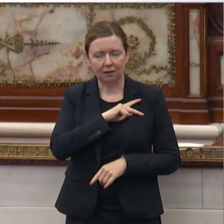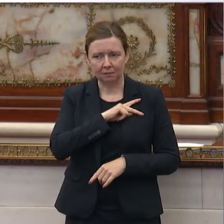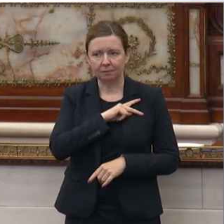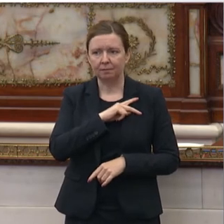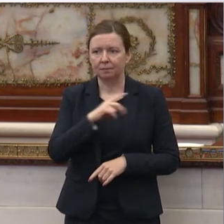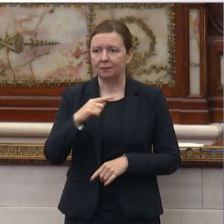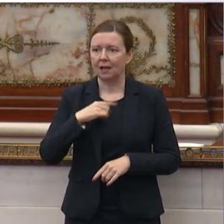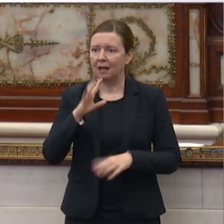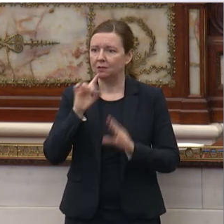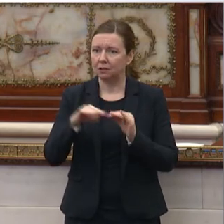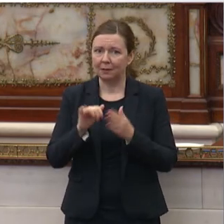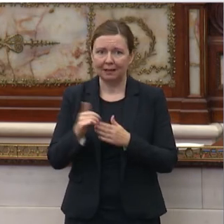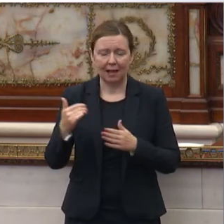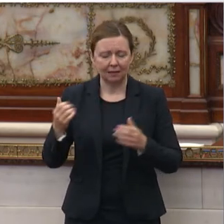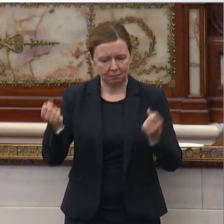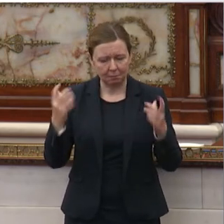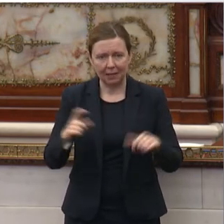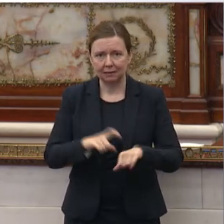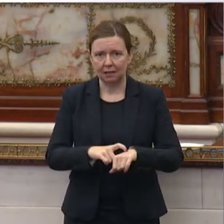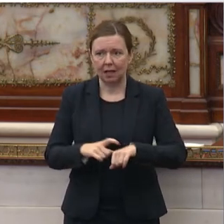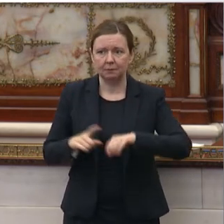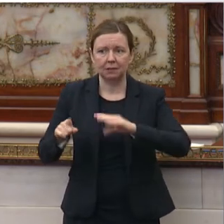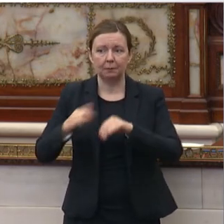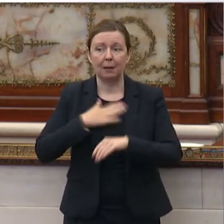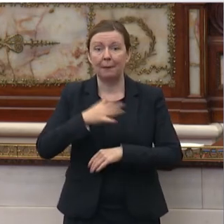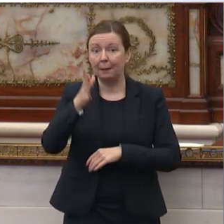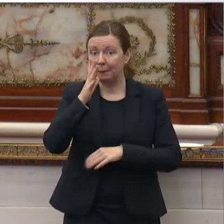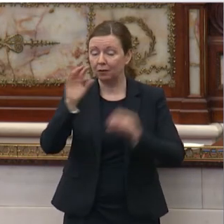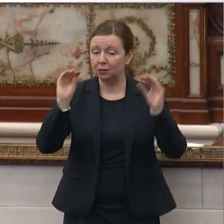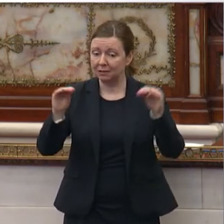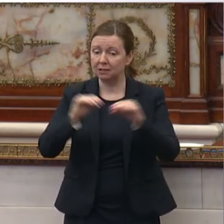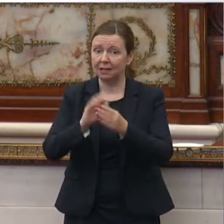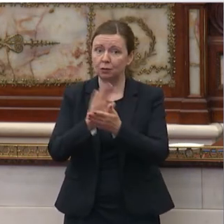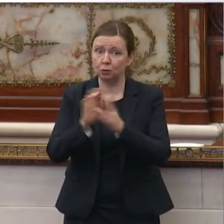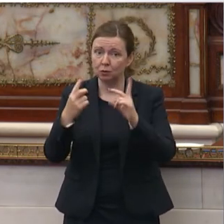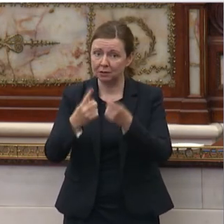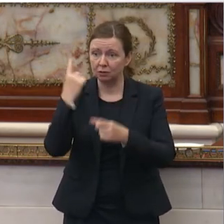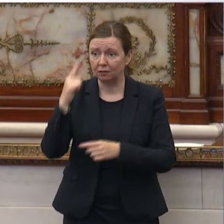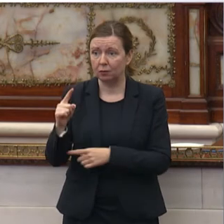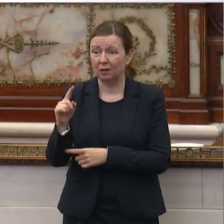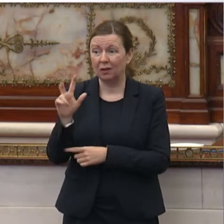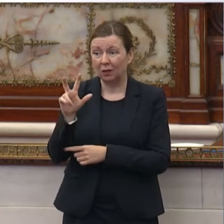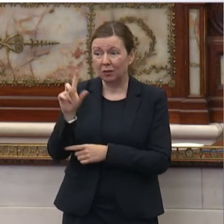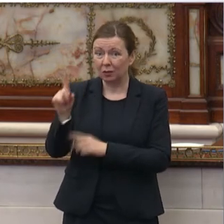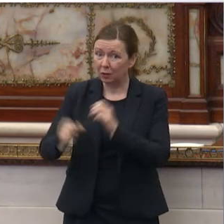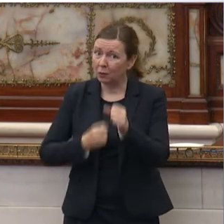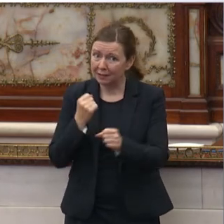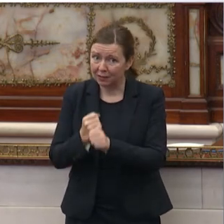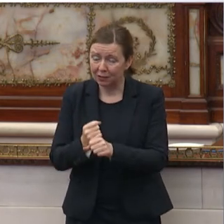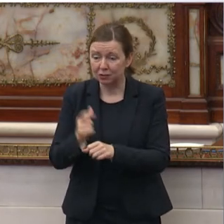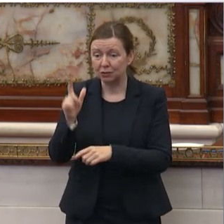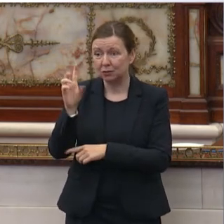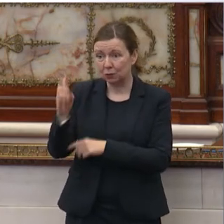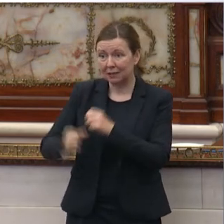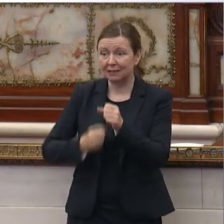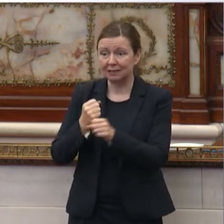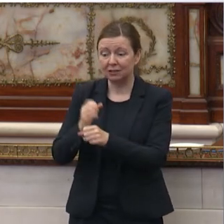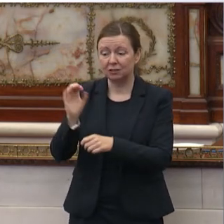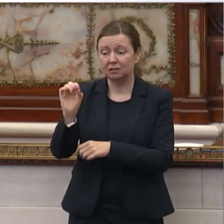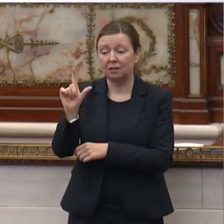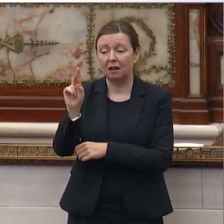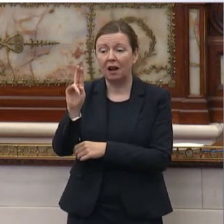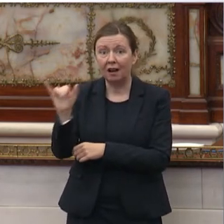I've talked about this in many ways, about my mother teaching in the school district for 31 years, 26 years at Alney High